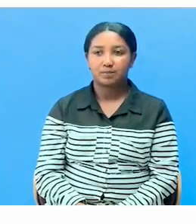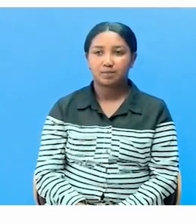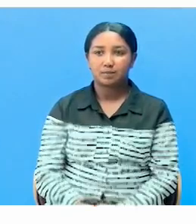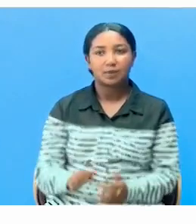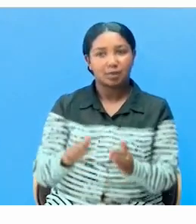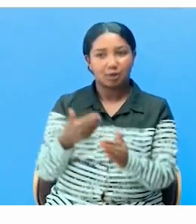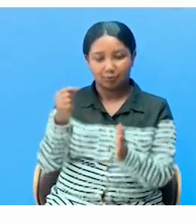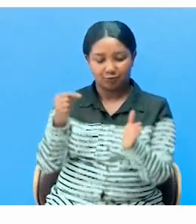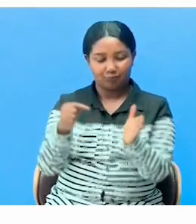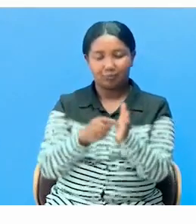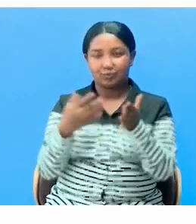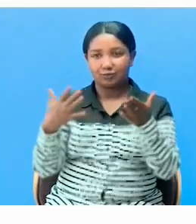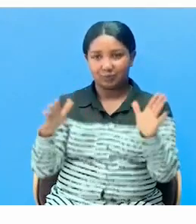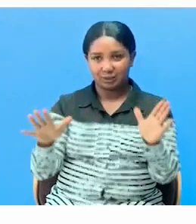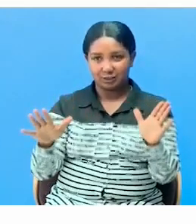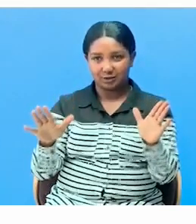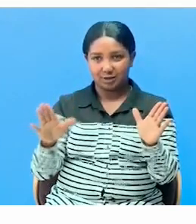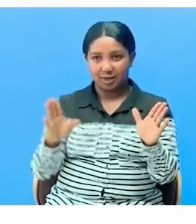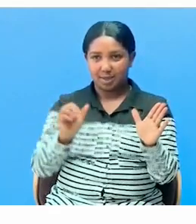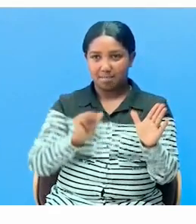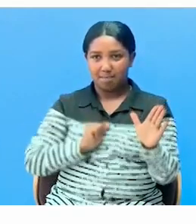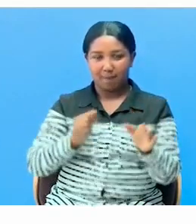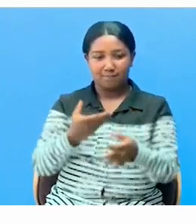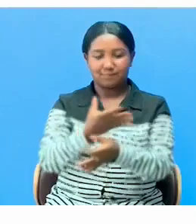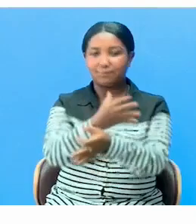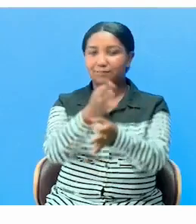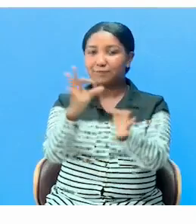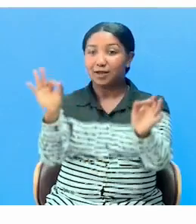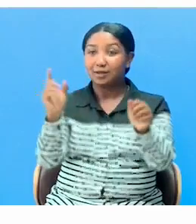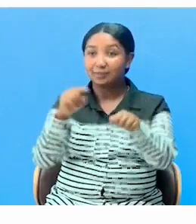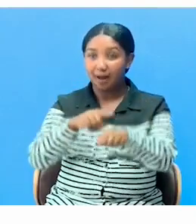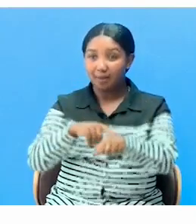Then full stop. At my free time,